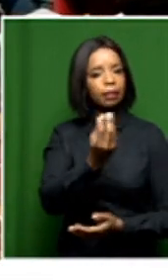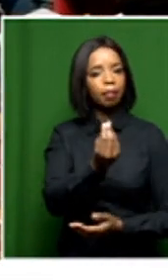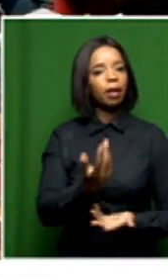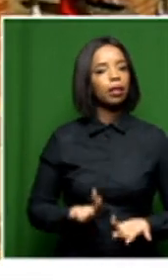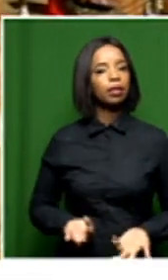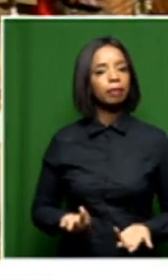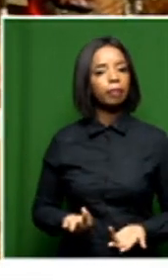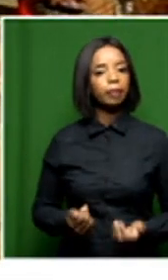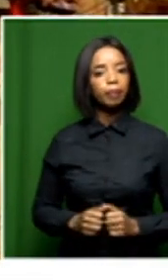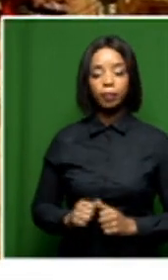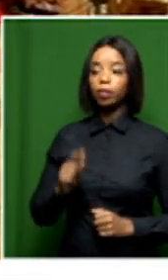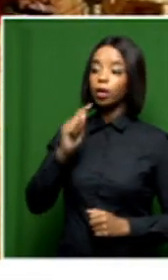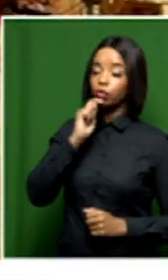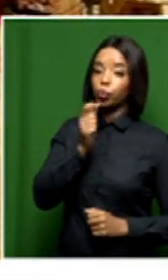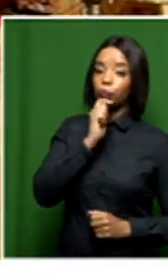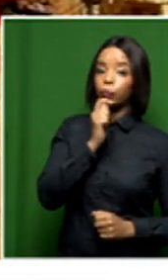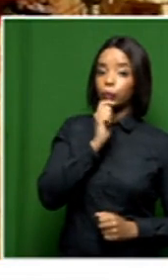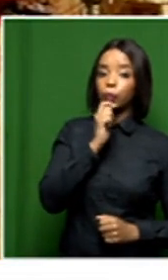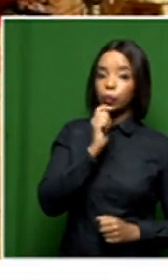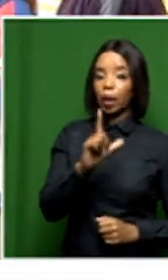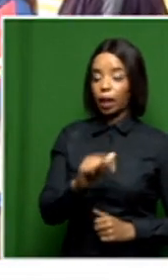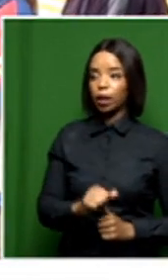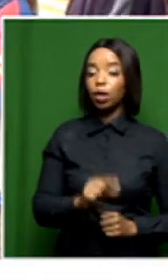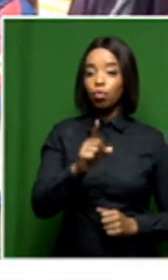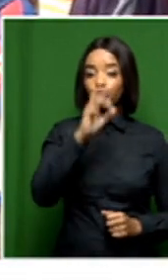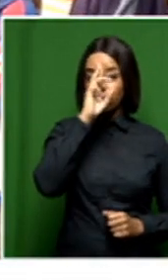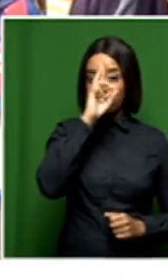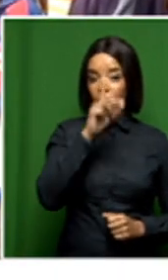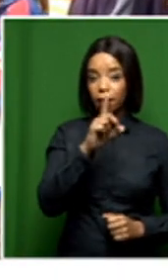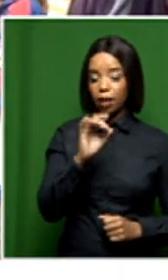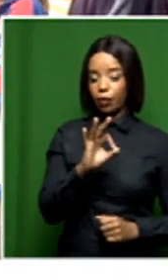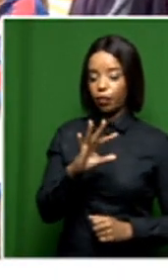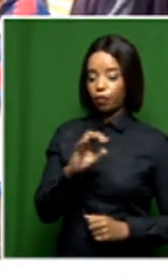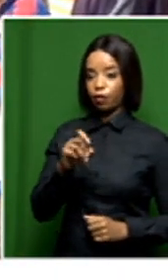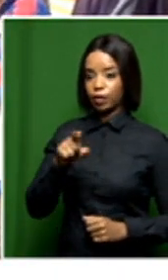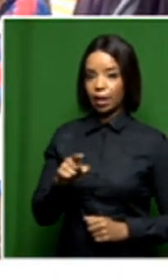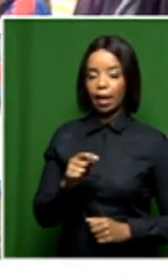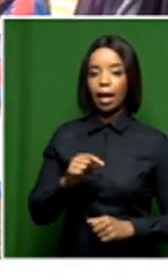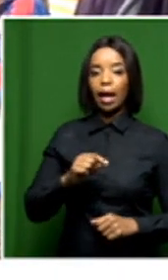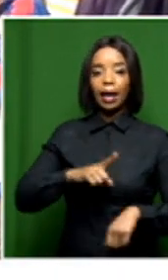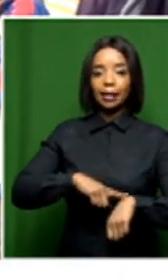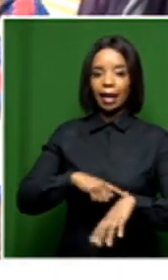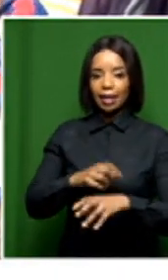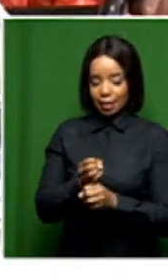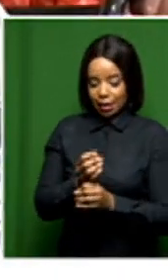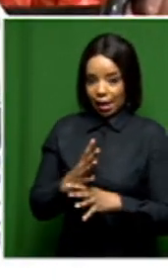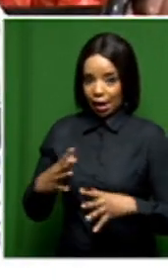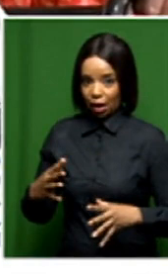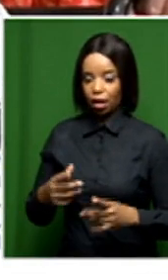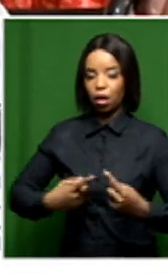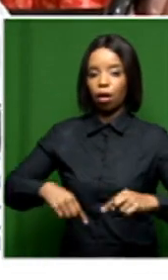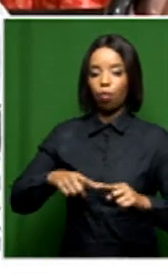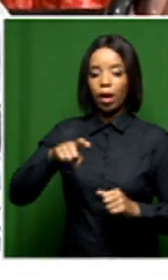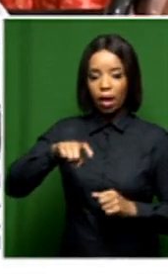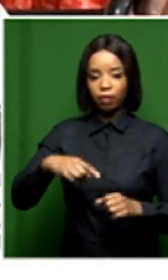true, and I think, remember when the first cycle of the 350 was introduced, we had to make sure that we hit the